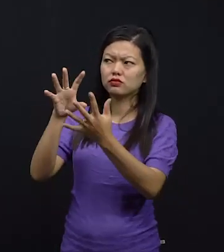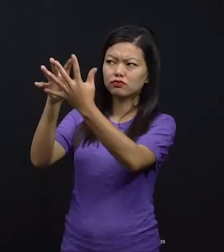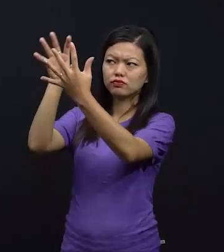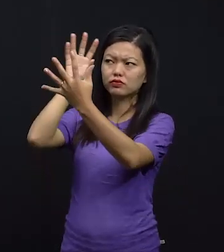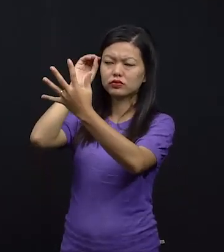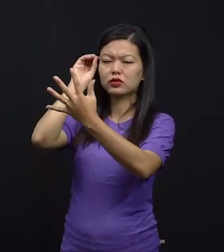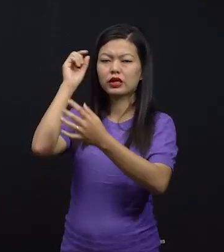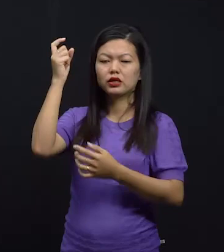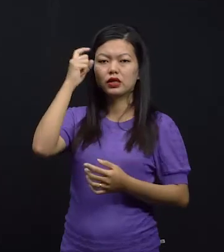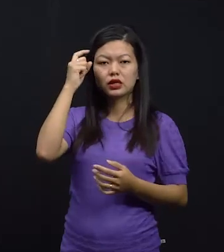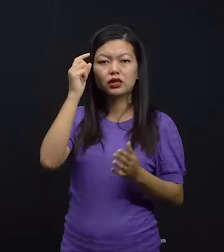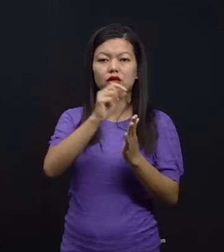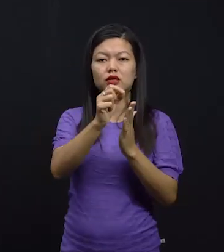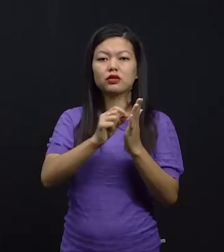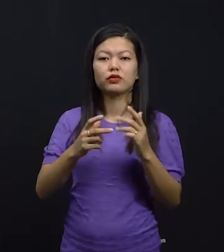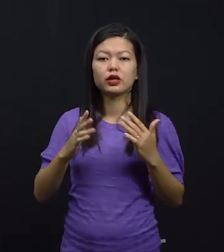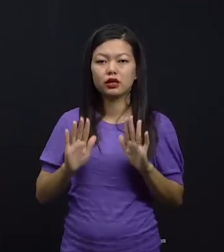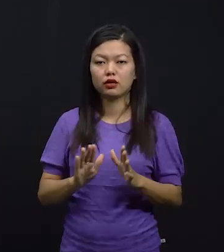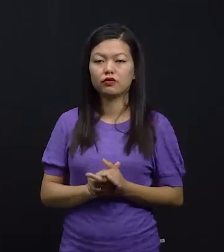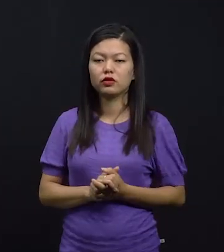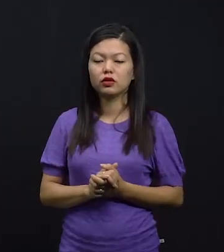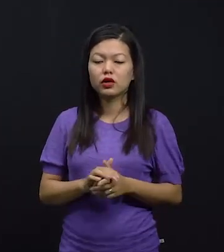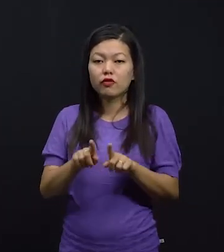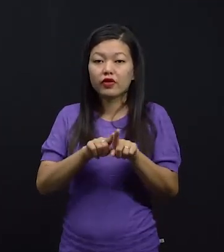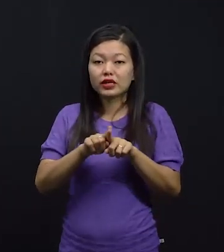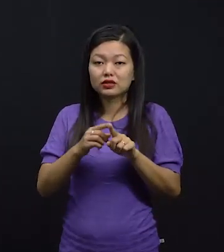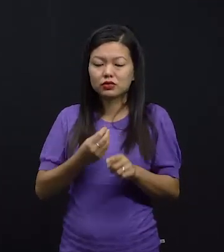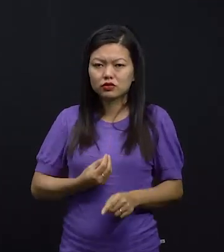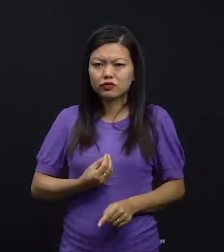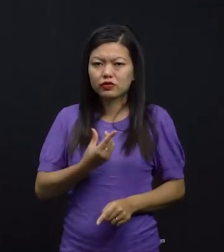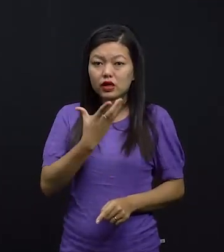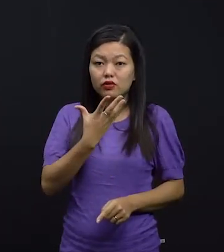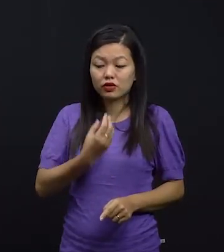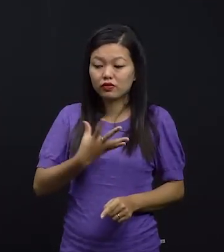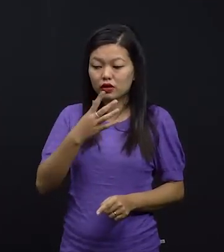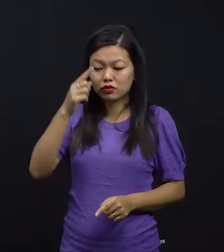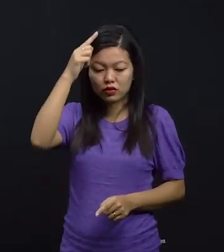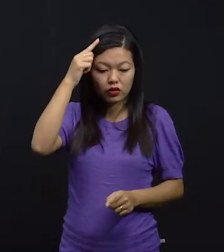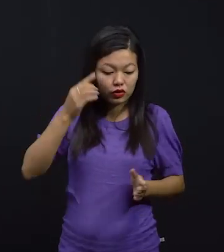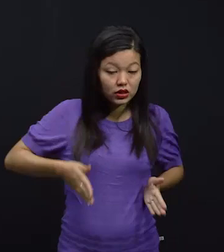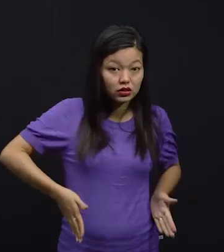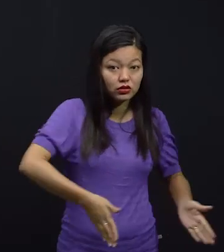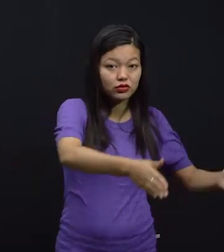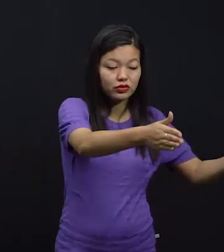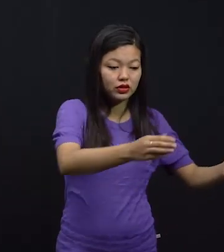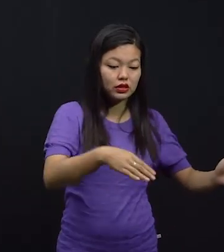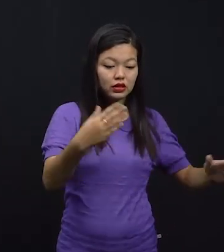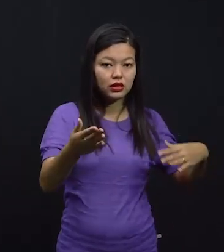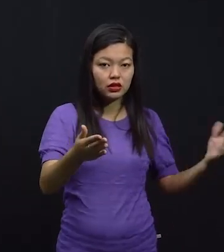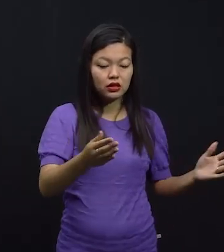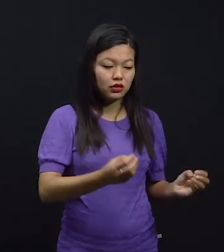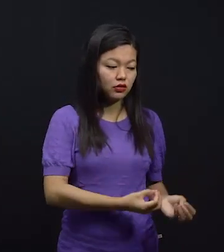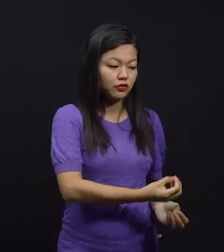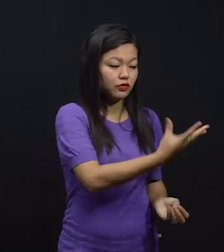example, if we see a flower blooming ordinarily on the streets, maybe we do not notice it. But when it is kept properly by